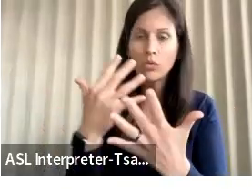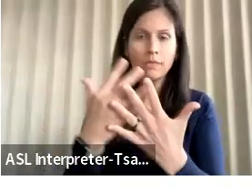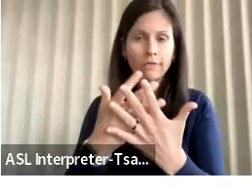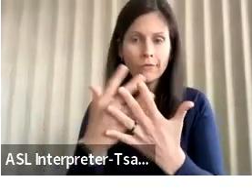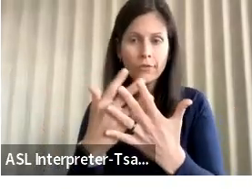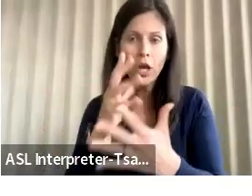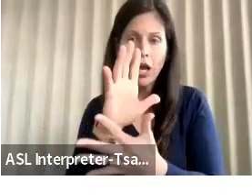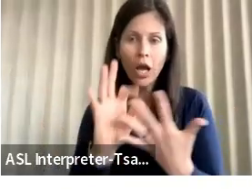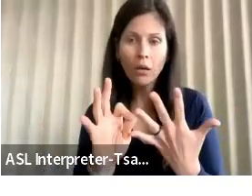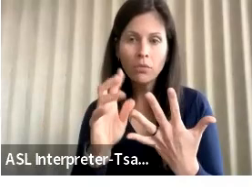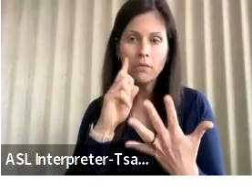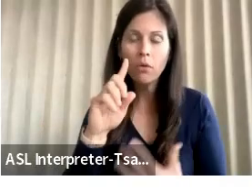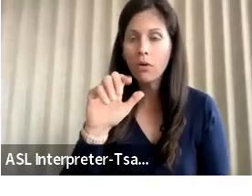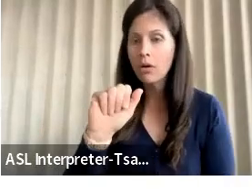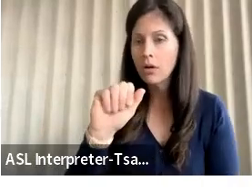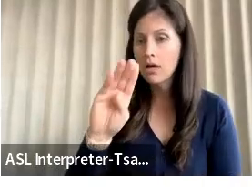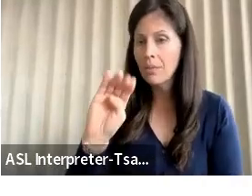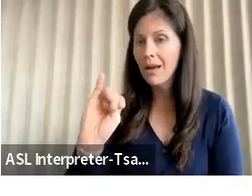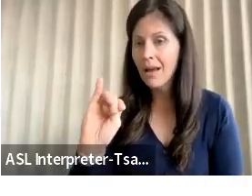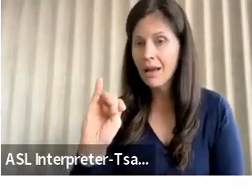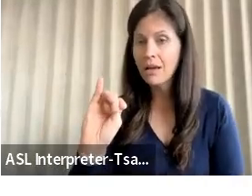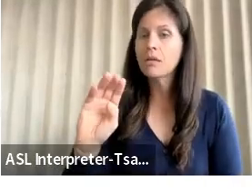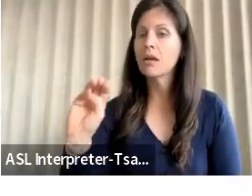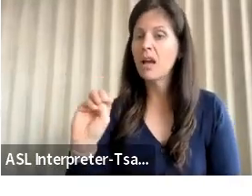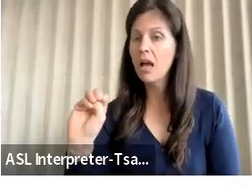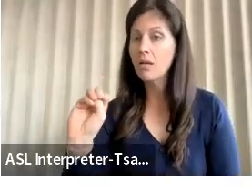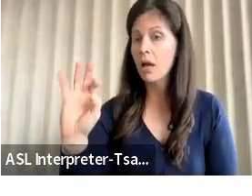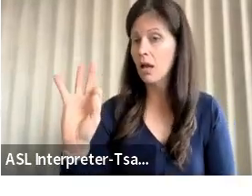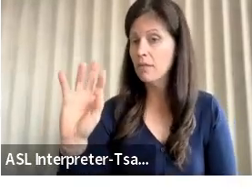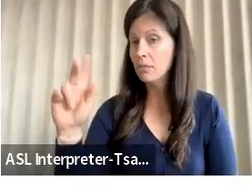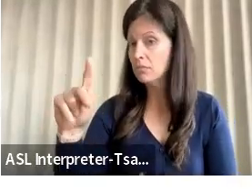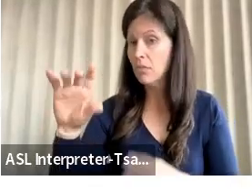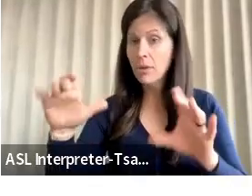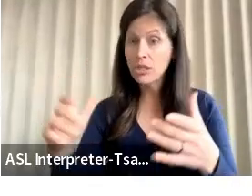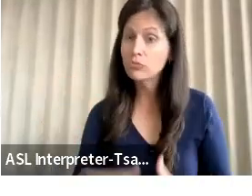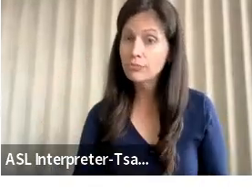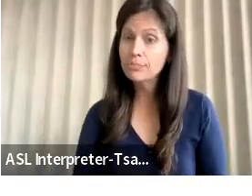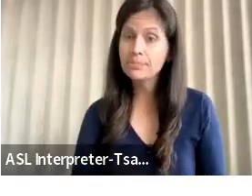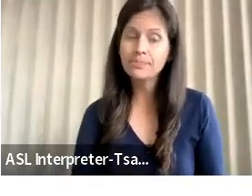the ABI-MFP populations.